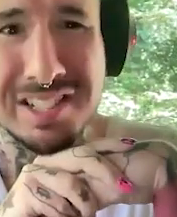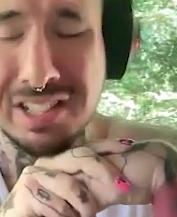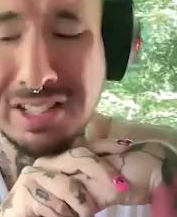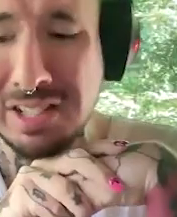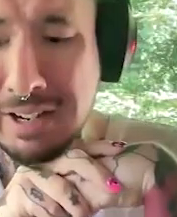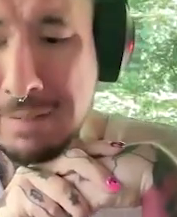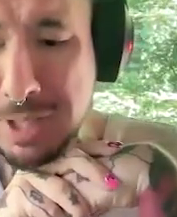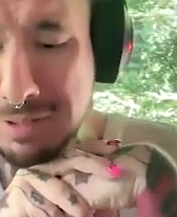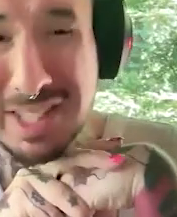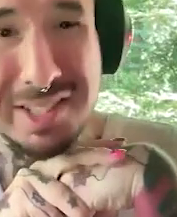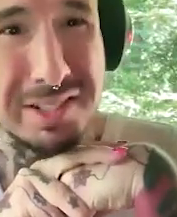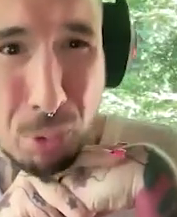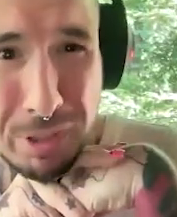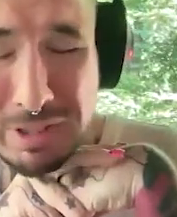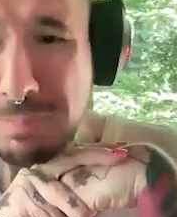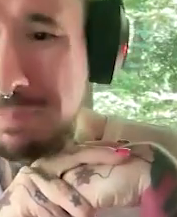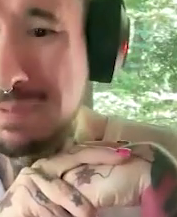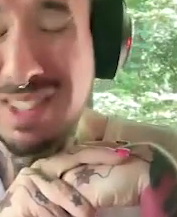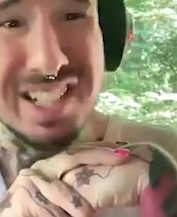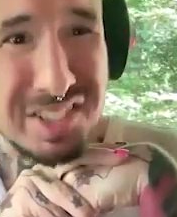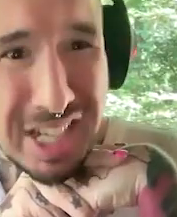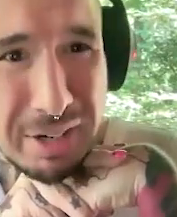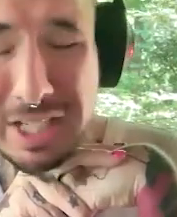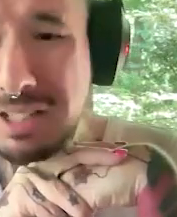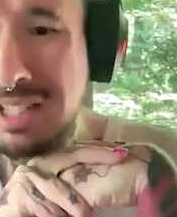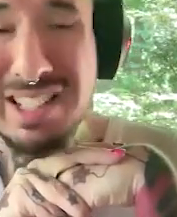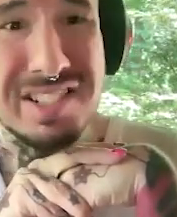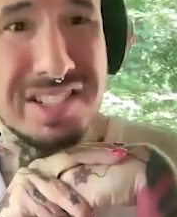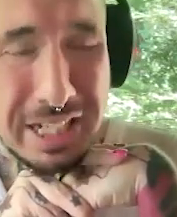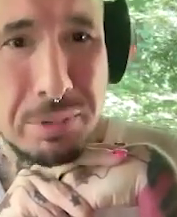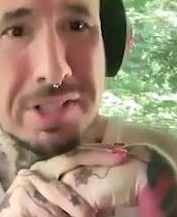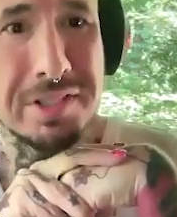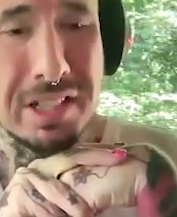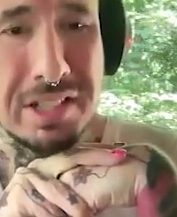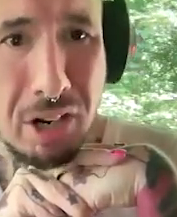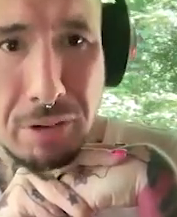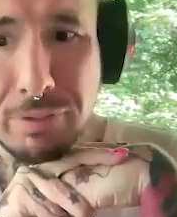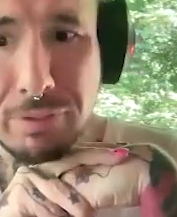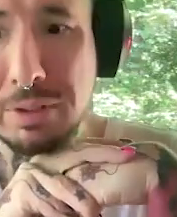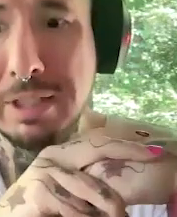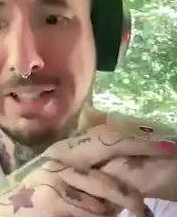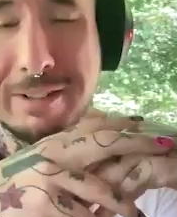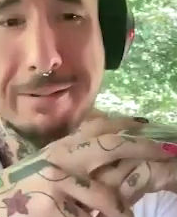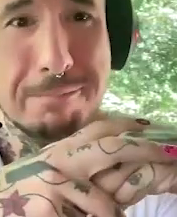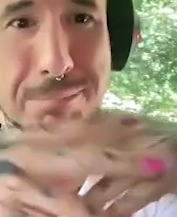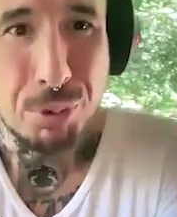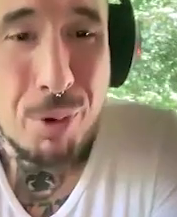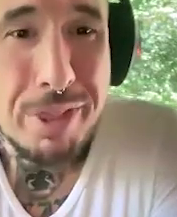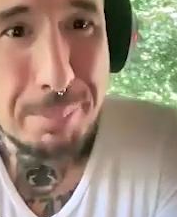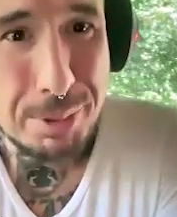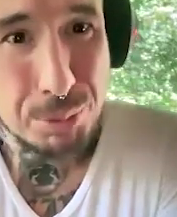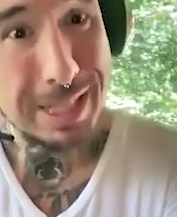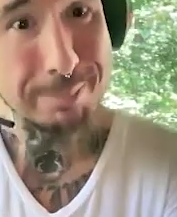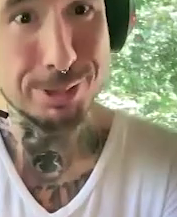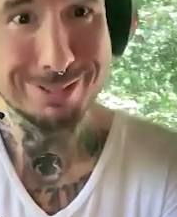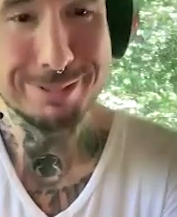and these statistics that this is important, it's scary, it's dangerous, it's harmful, but we're